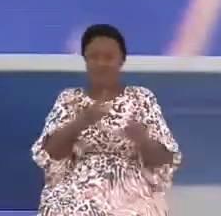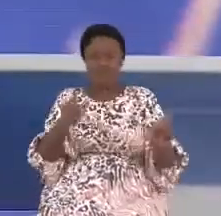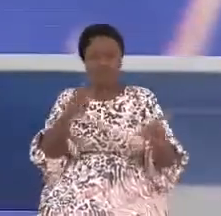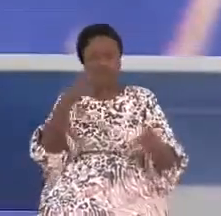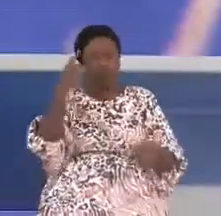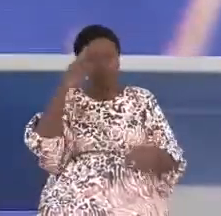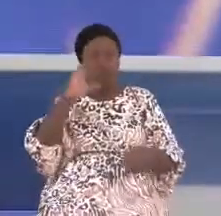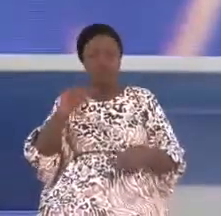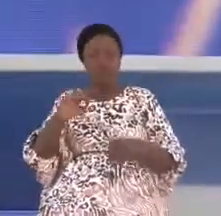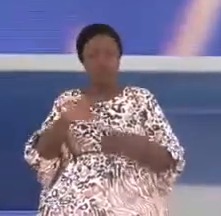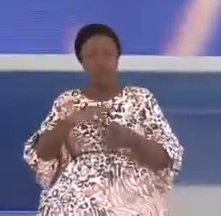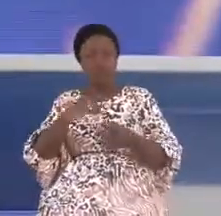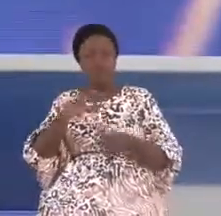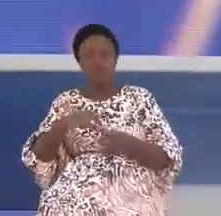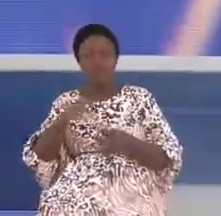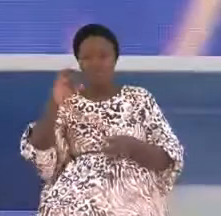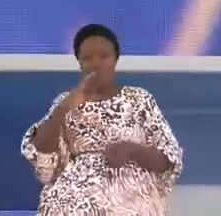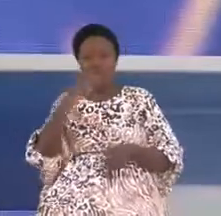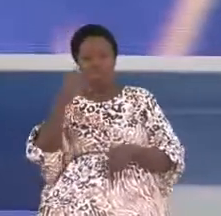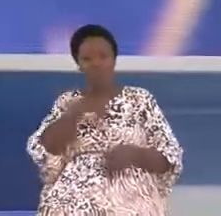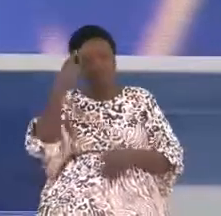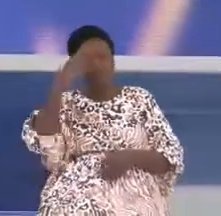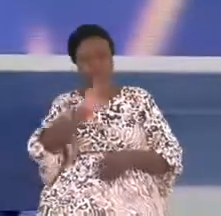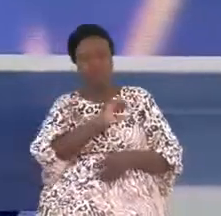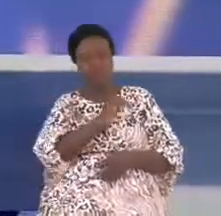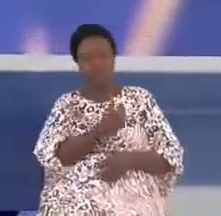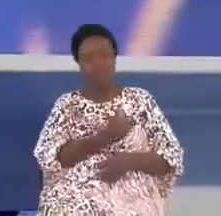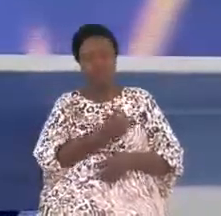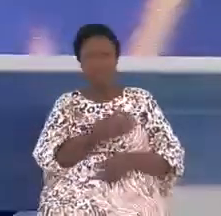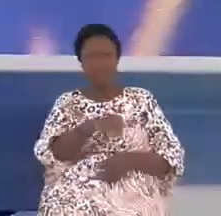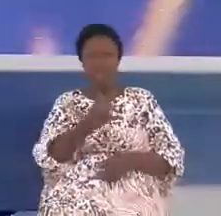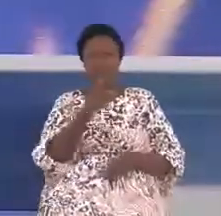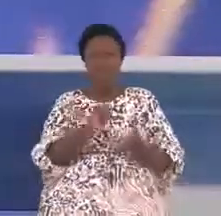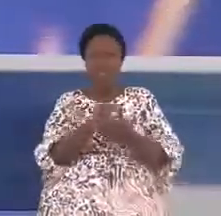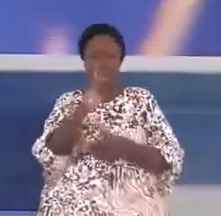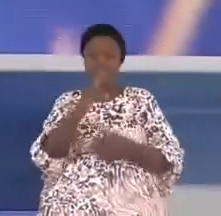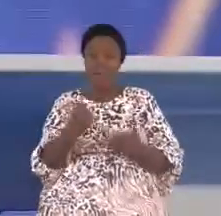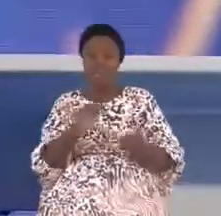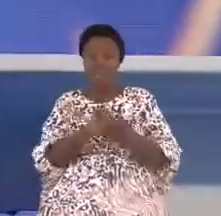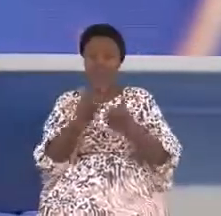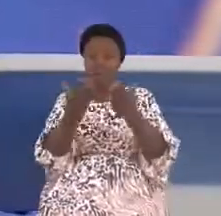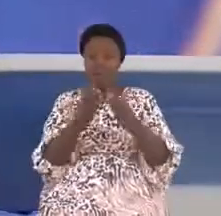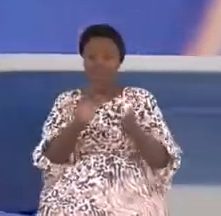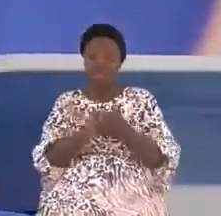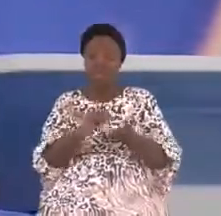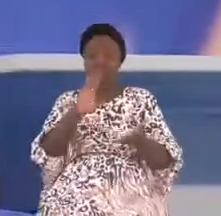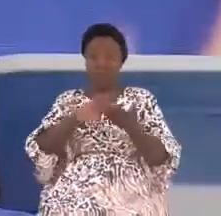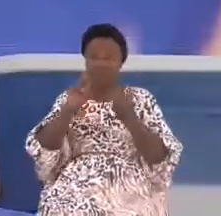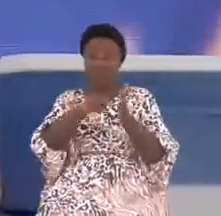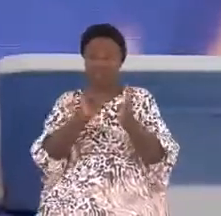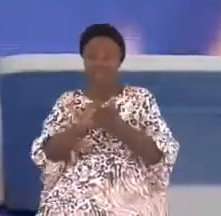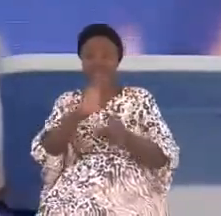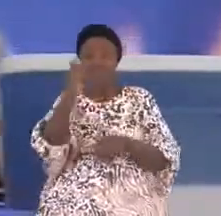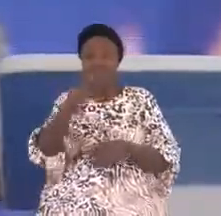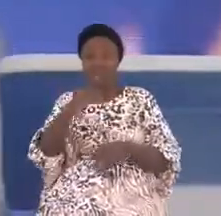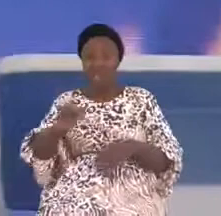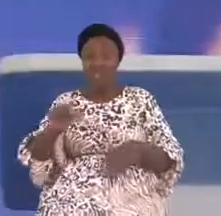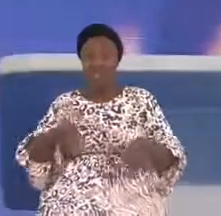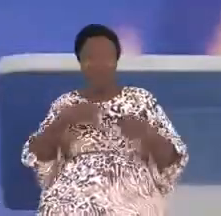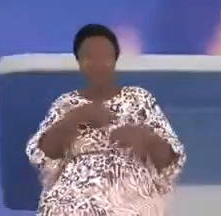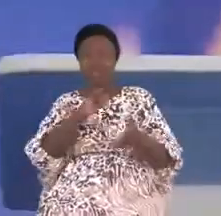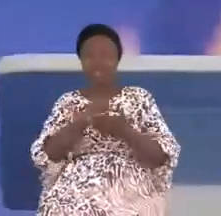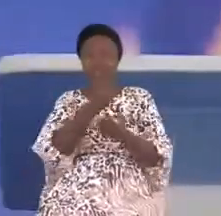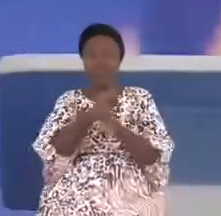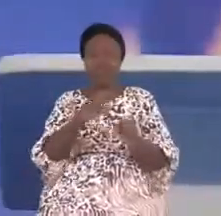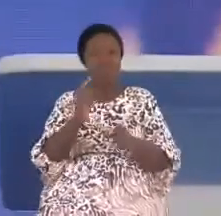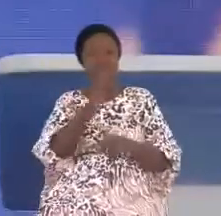spirit for your soul wherever you are you want that forgiveness that eternal life that salvation wherever you are